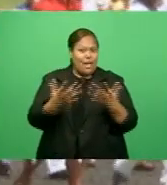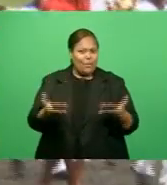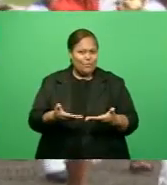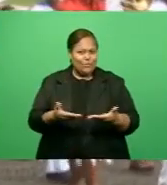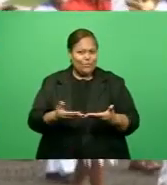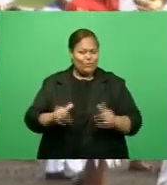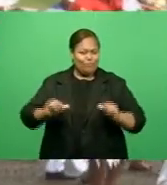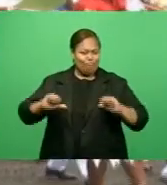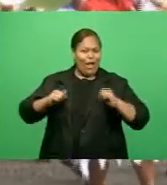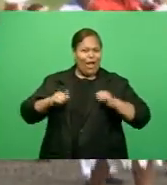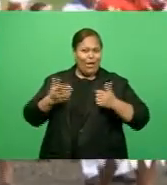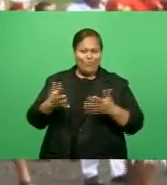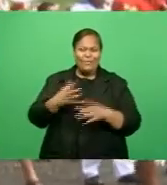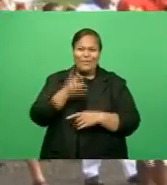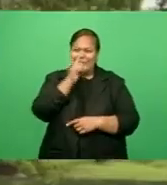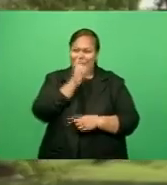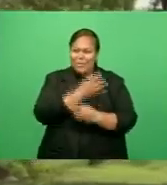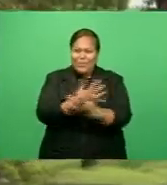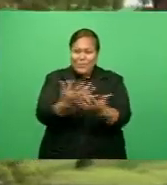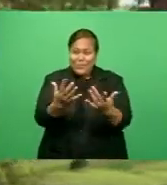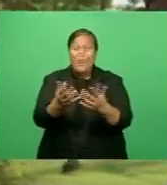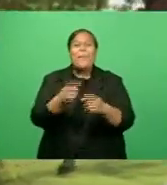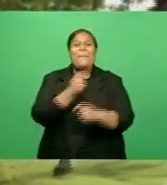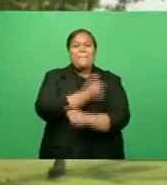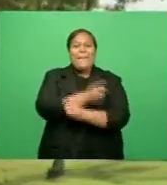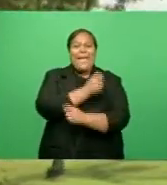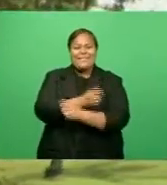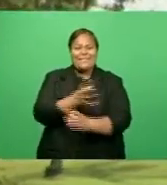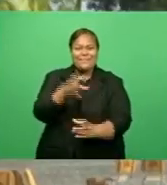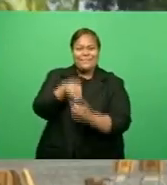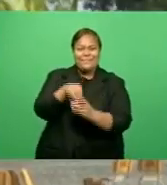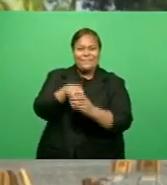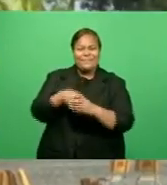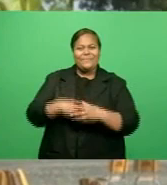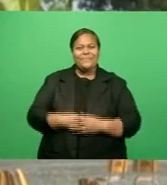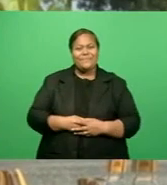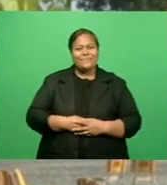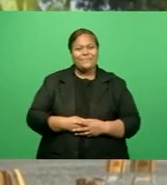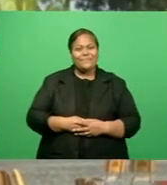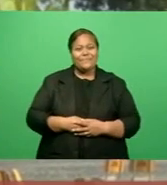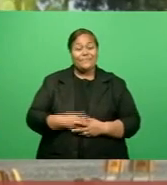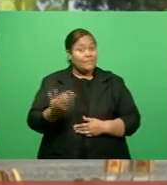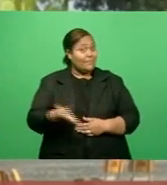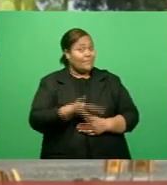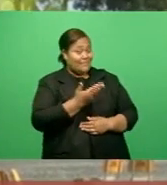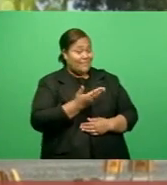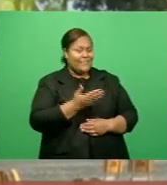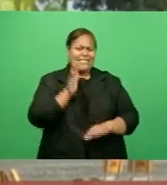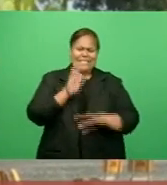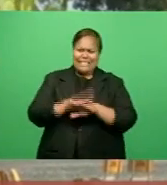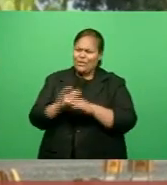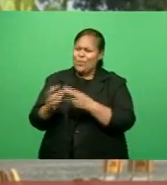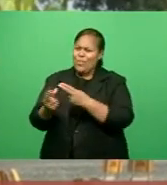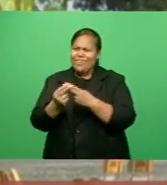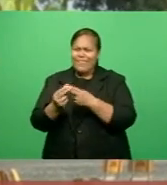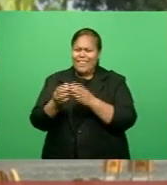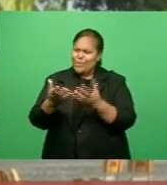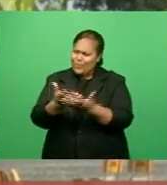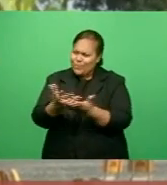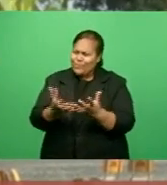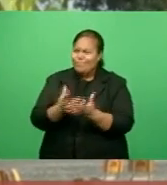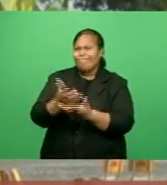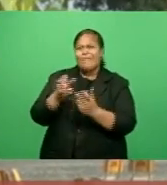the uniform of the newly commissioned band. And I would sit in with them and listen